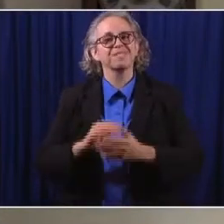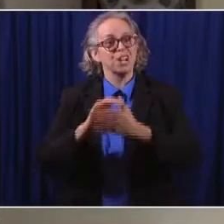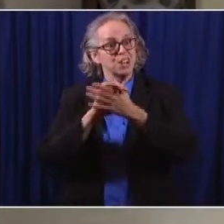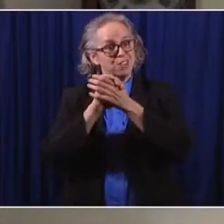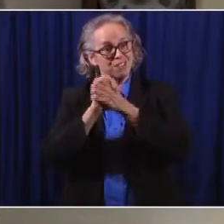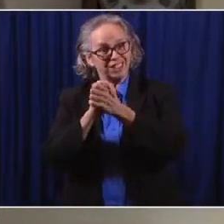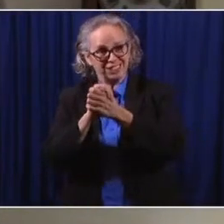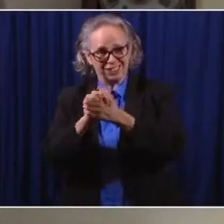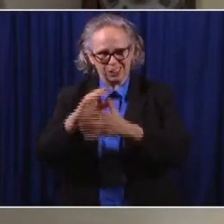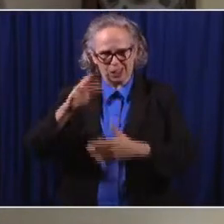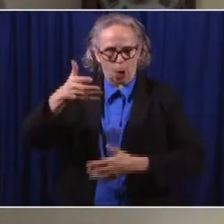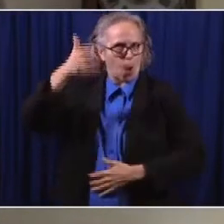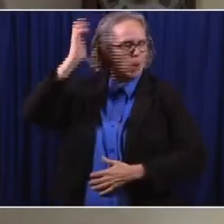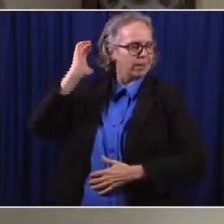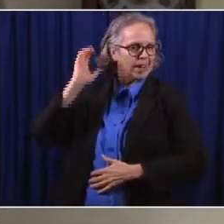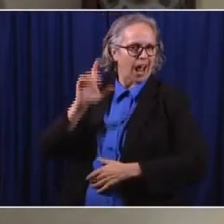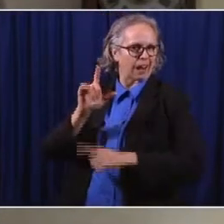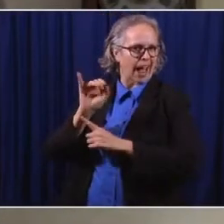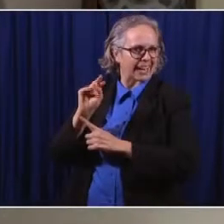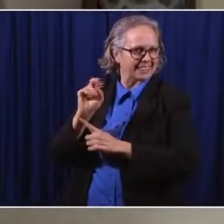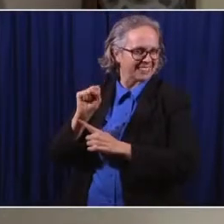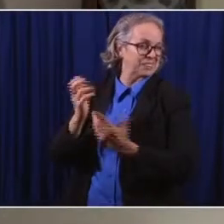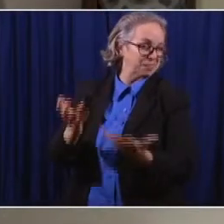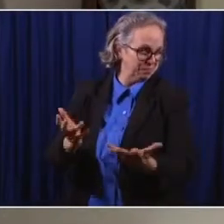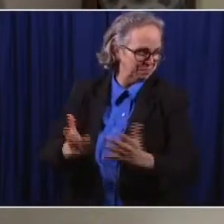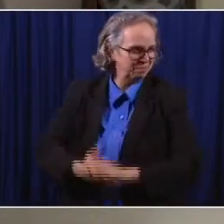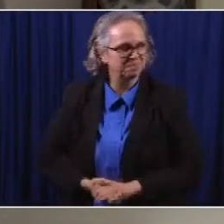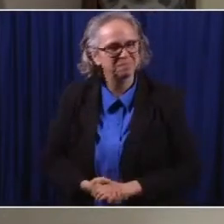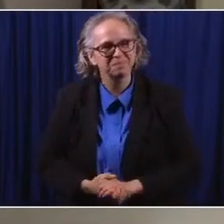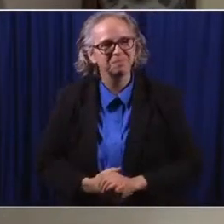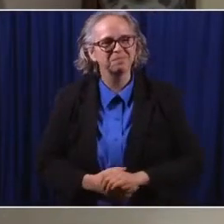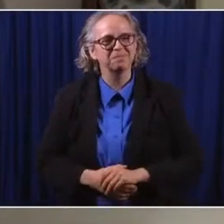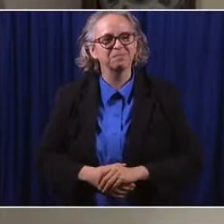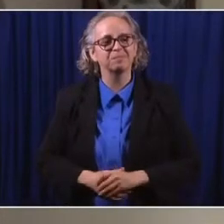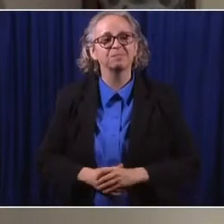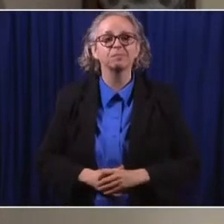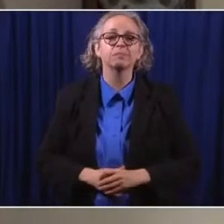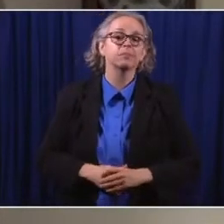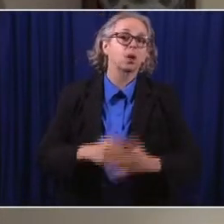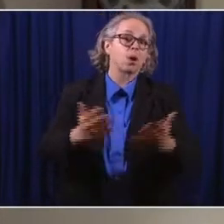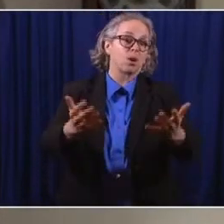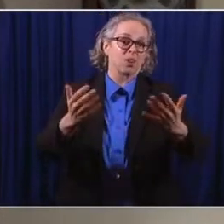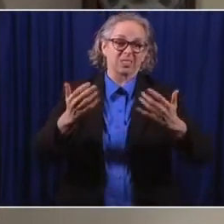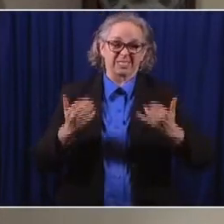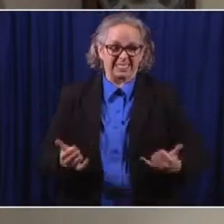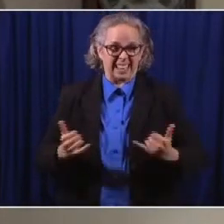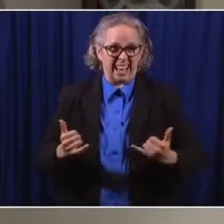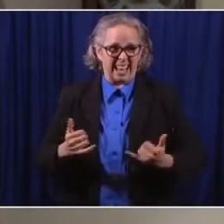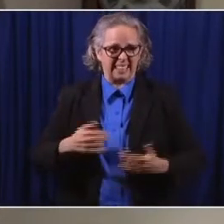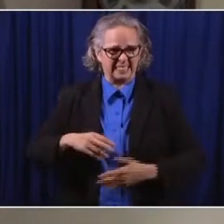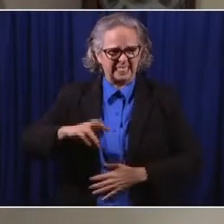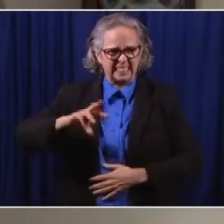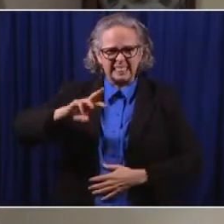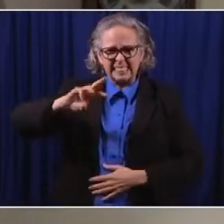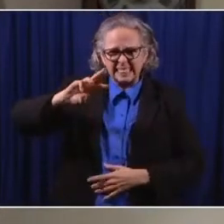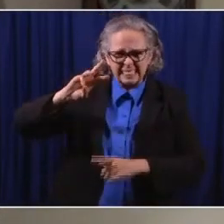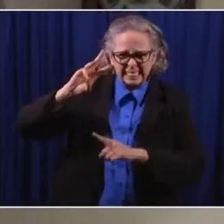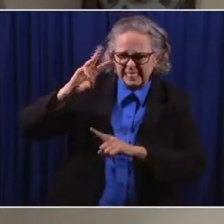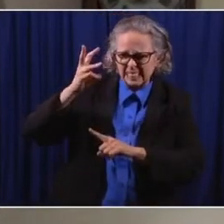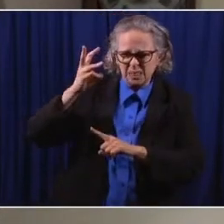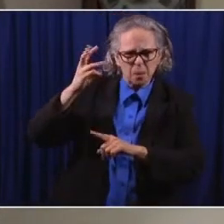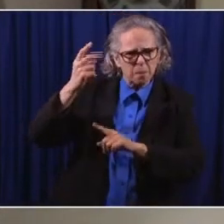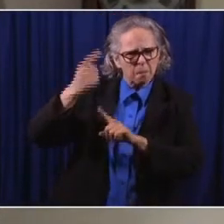Today is the 6-month anniversary of the decision to